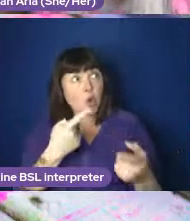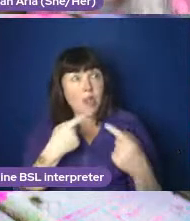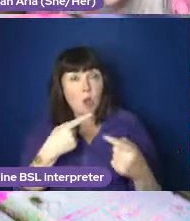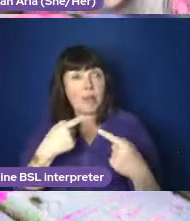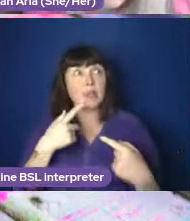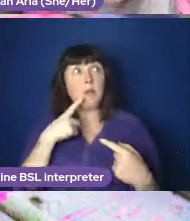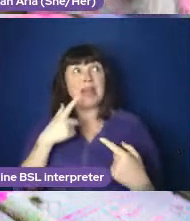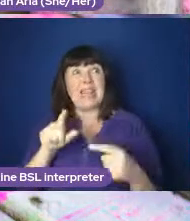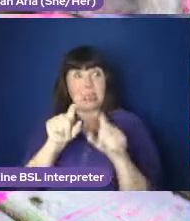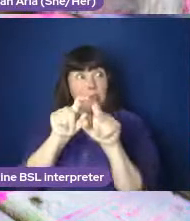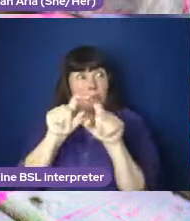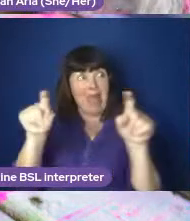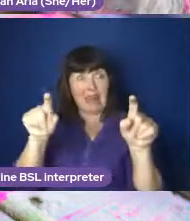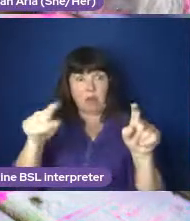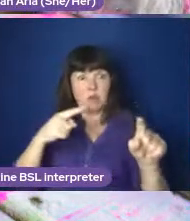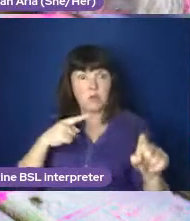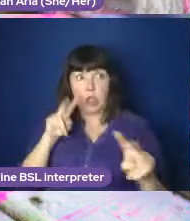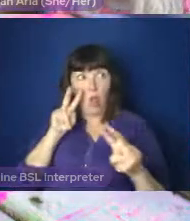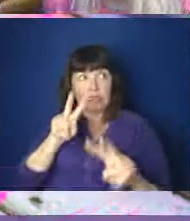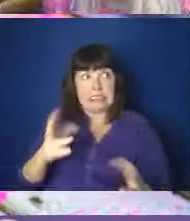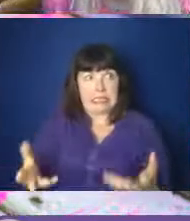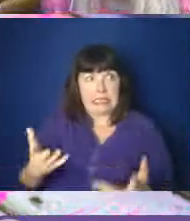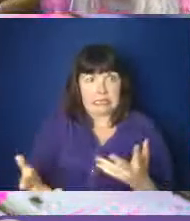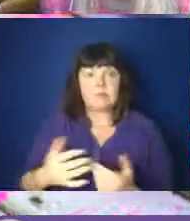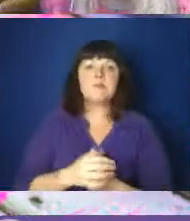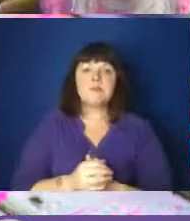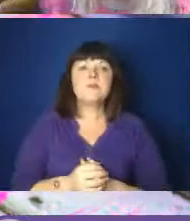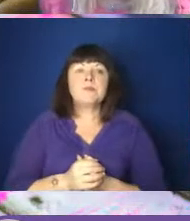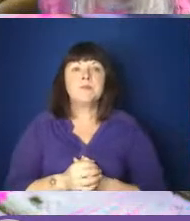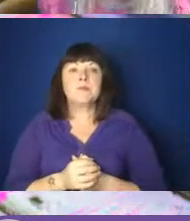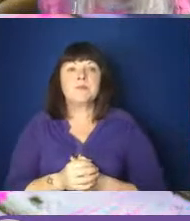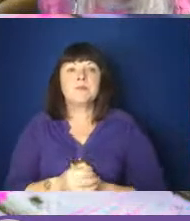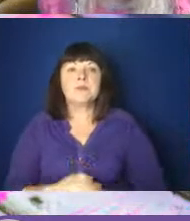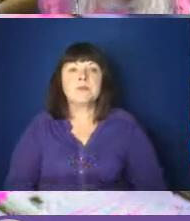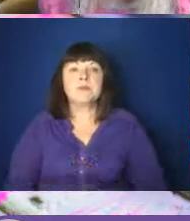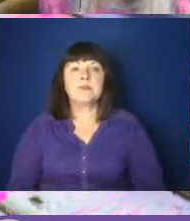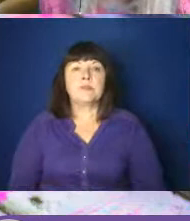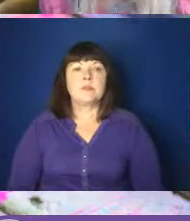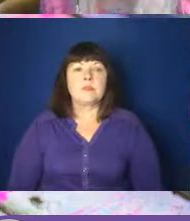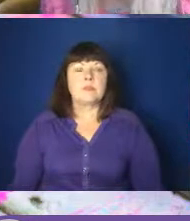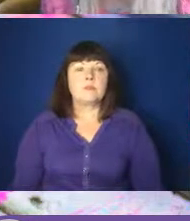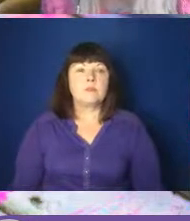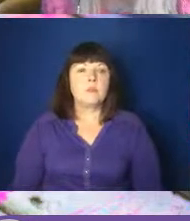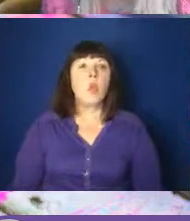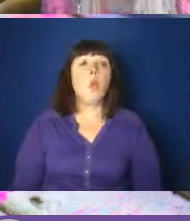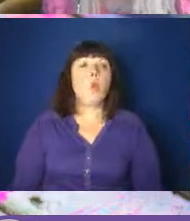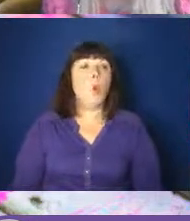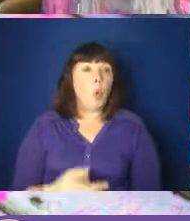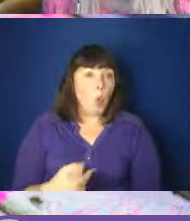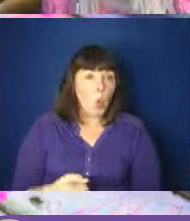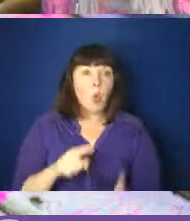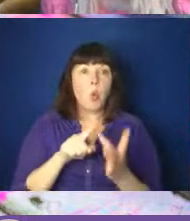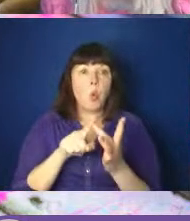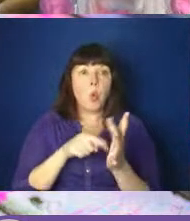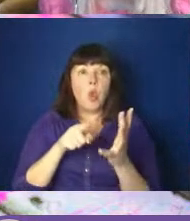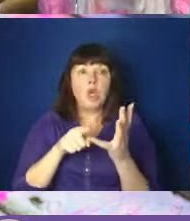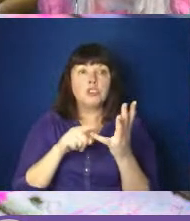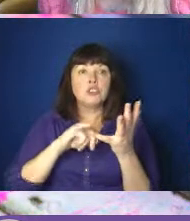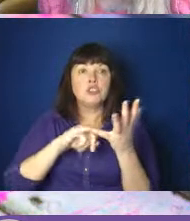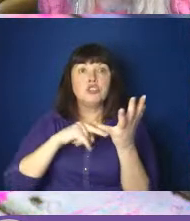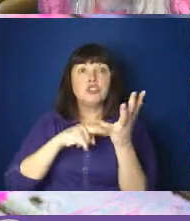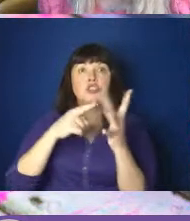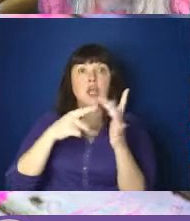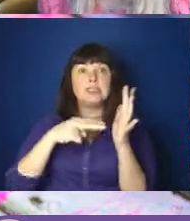too, that would be good. Because I think it's really important that we all sort of, oh, Justin Rumsby, I'm